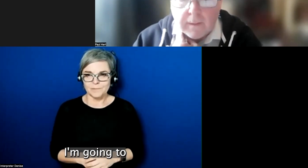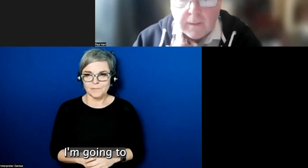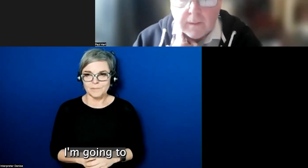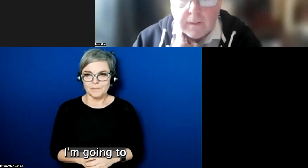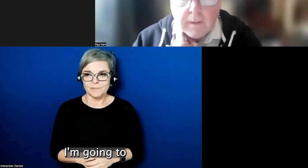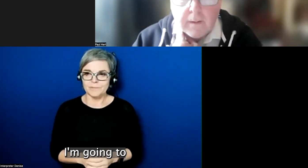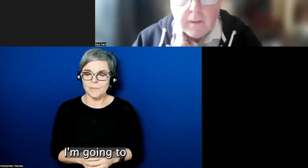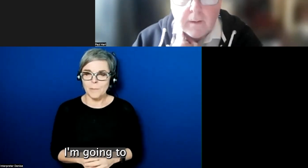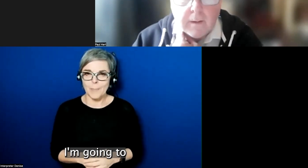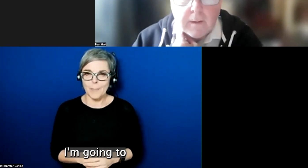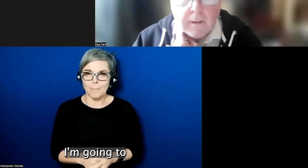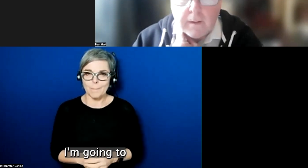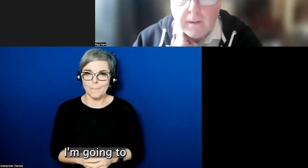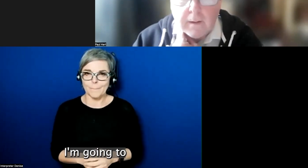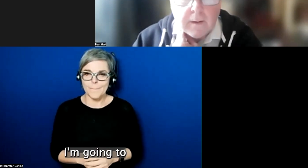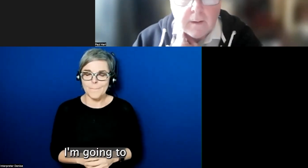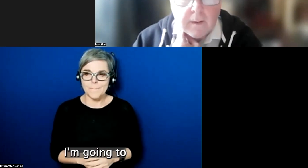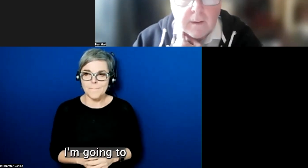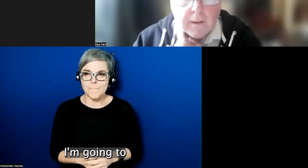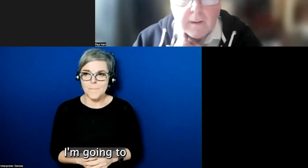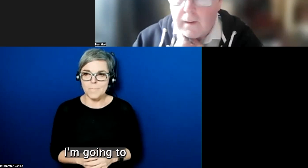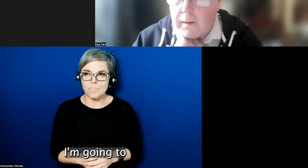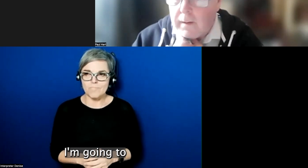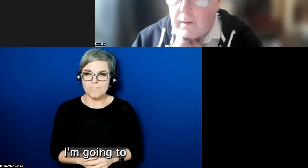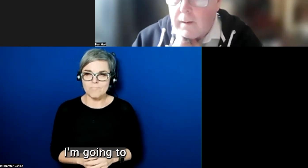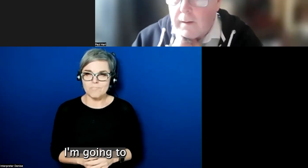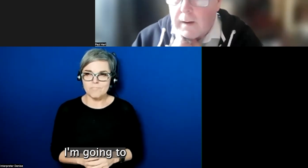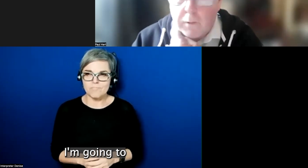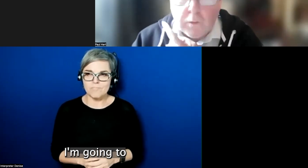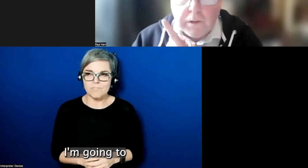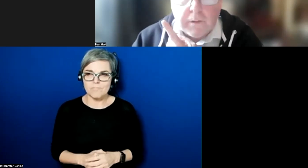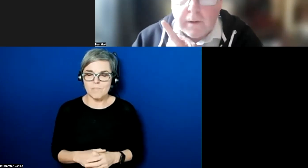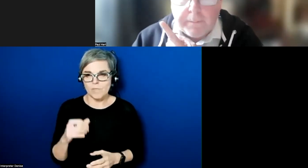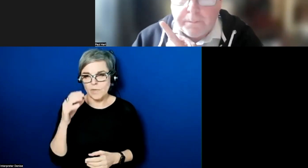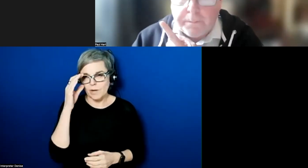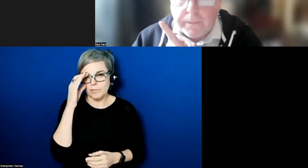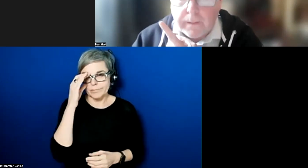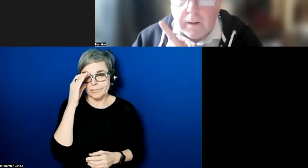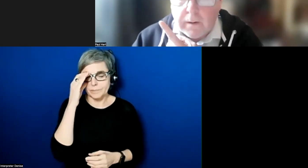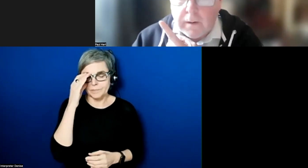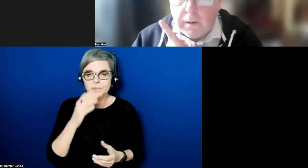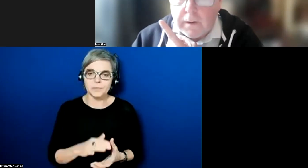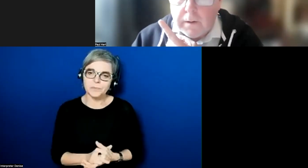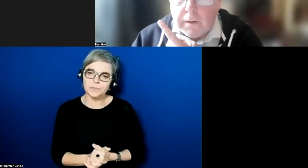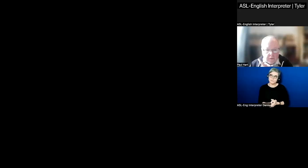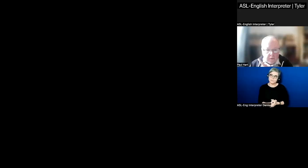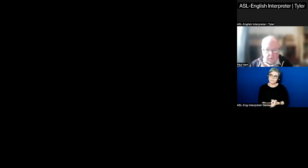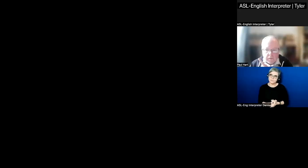I'm going to